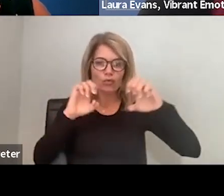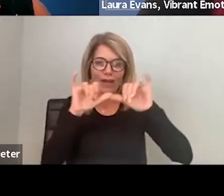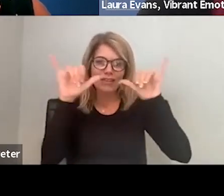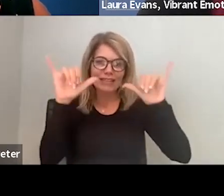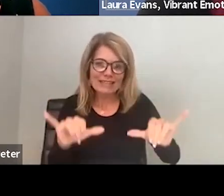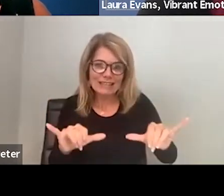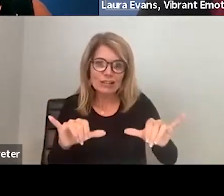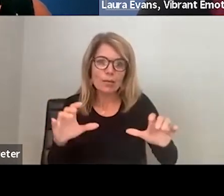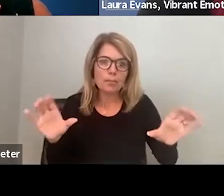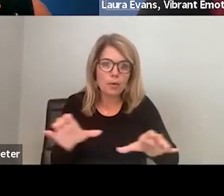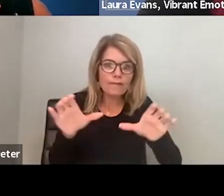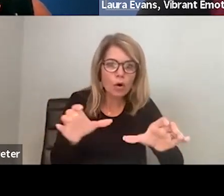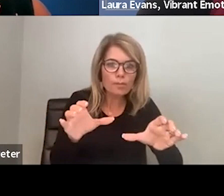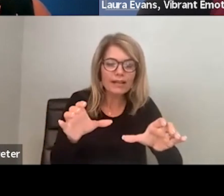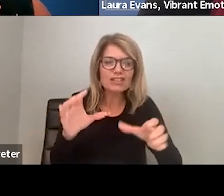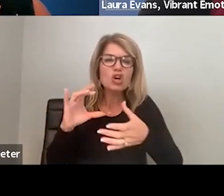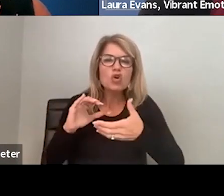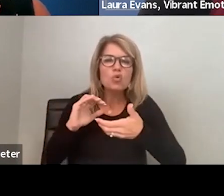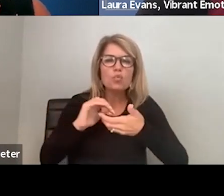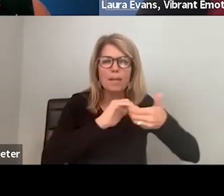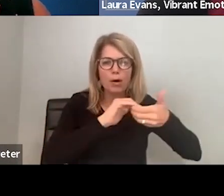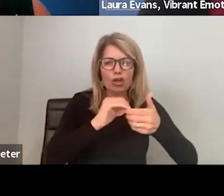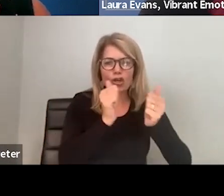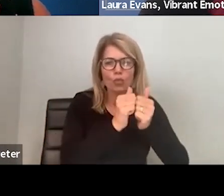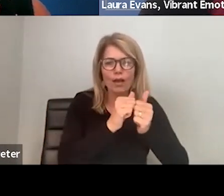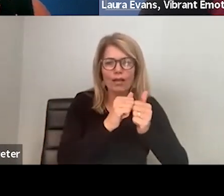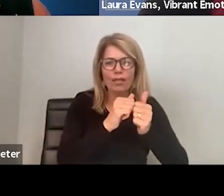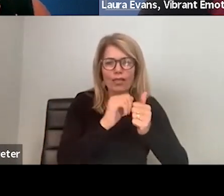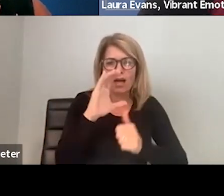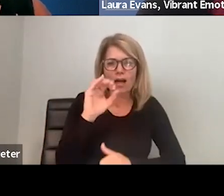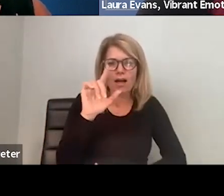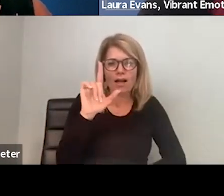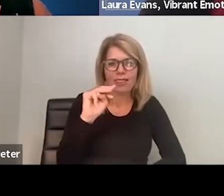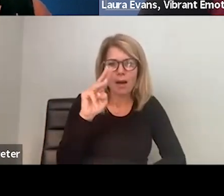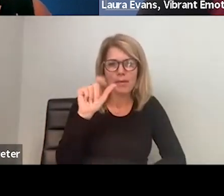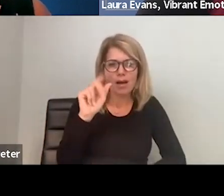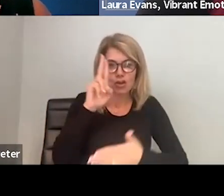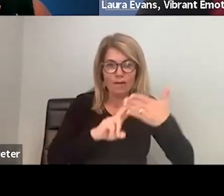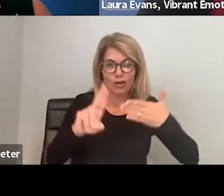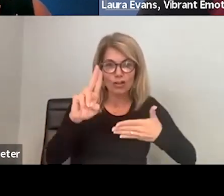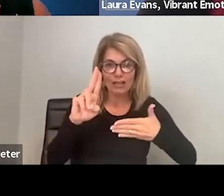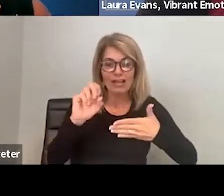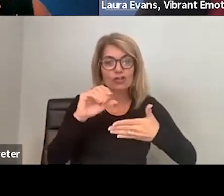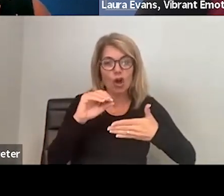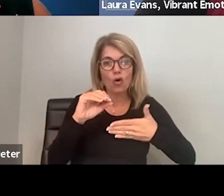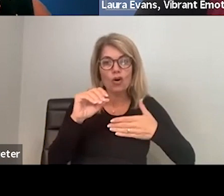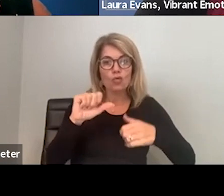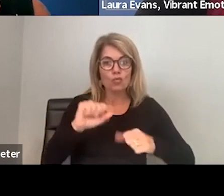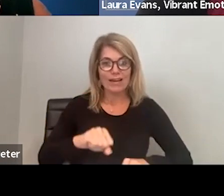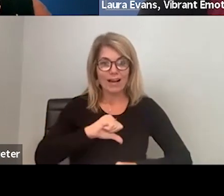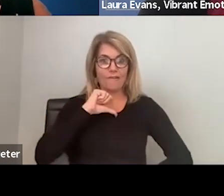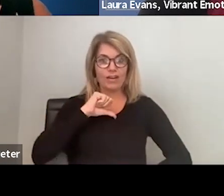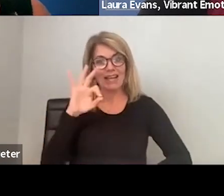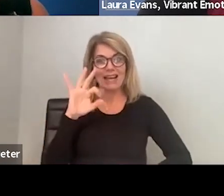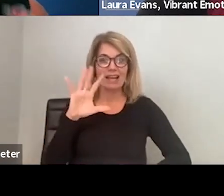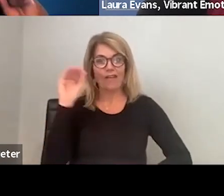And we partner with Columbia University for that. And so that we can confidently say, 95% of the people who contact the